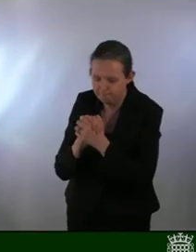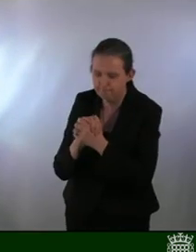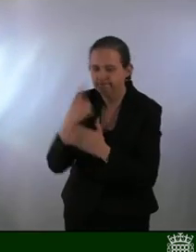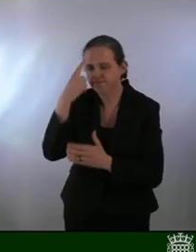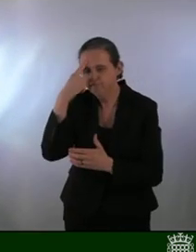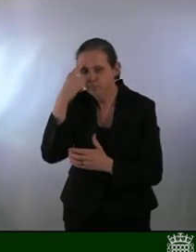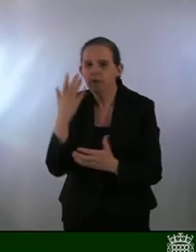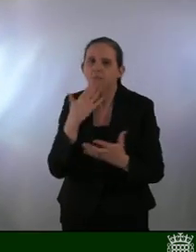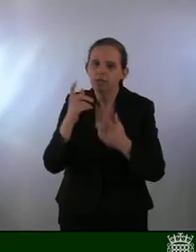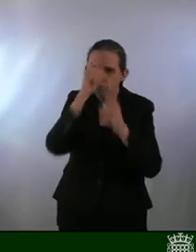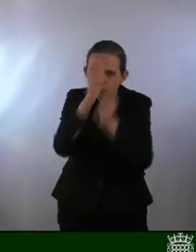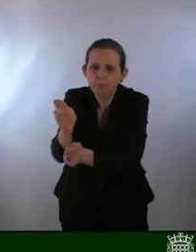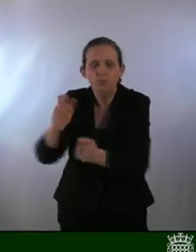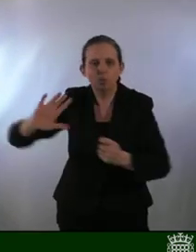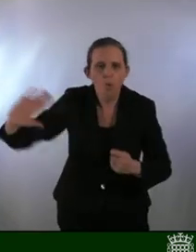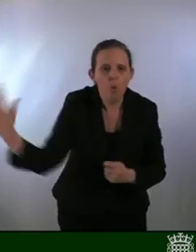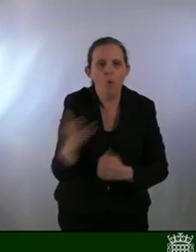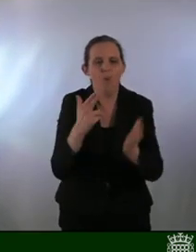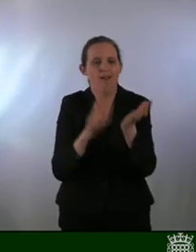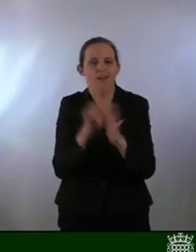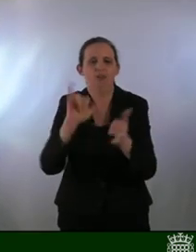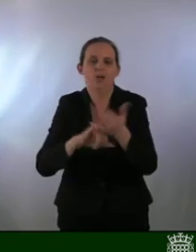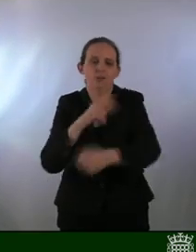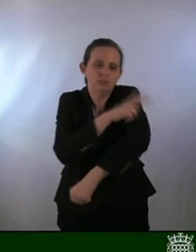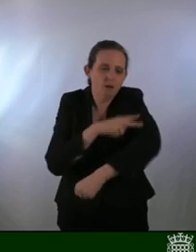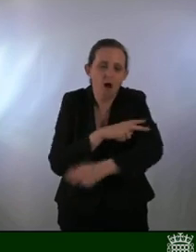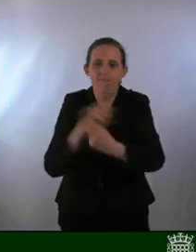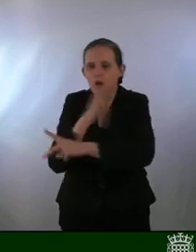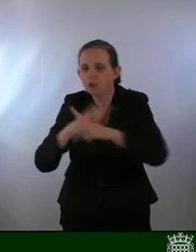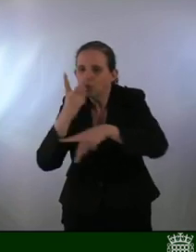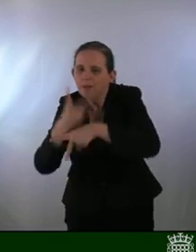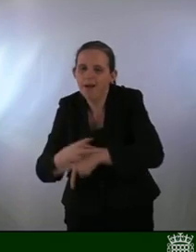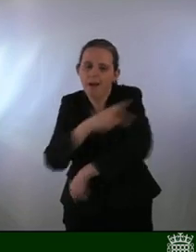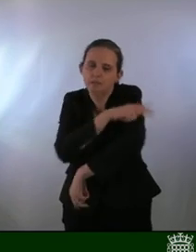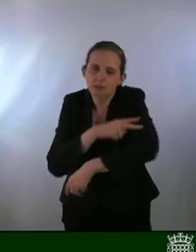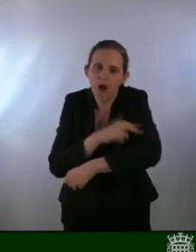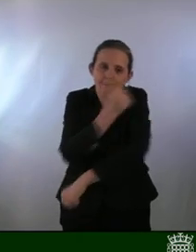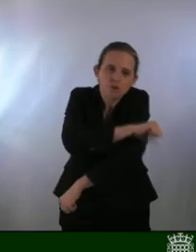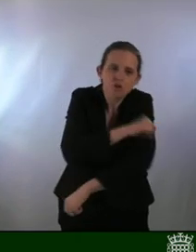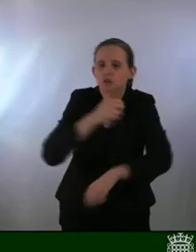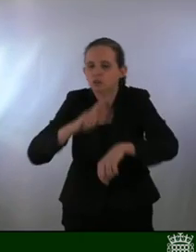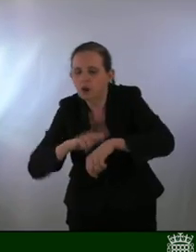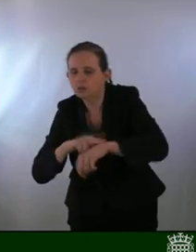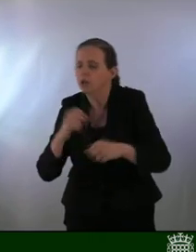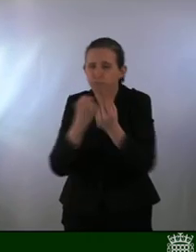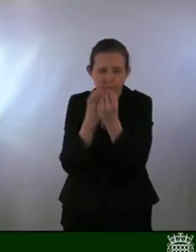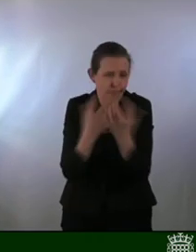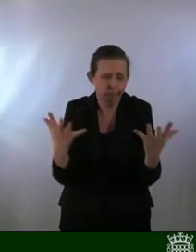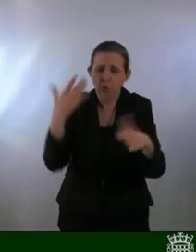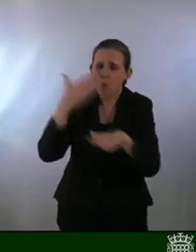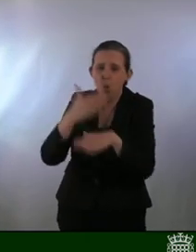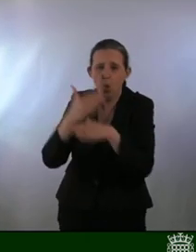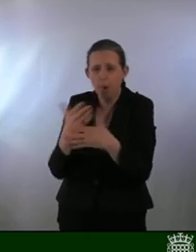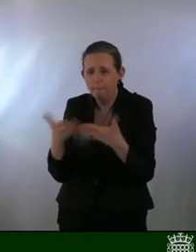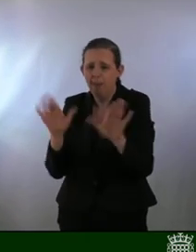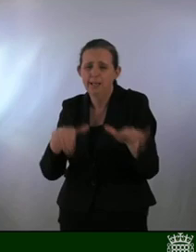to all our NHS staff, our social care staff, and indeed all who work in public services.